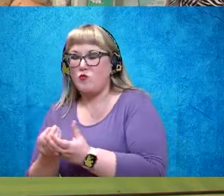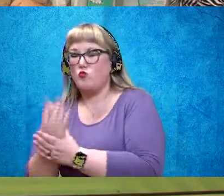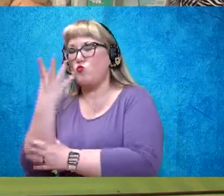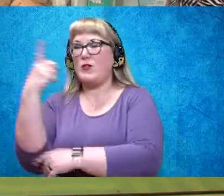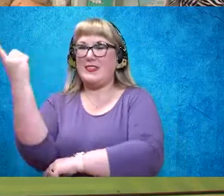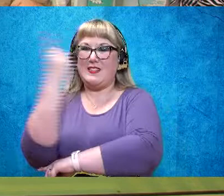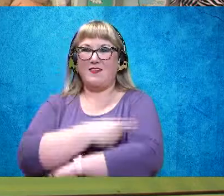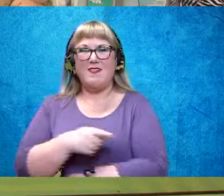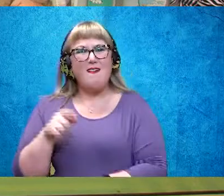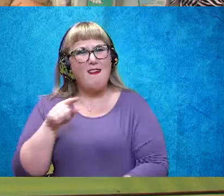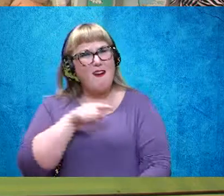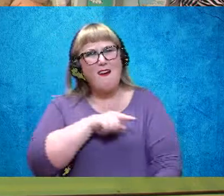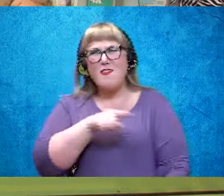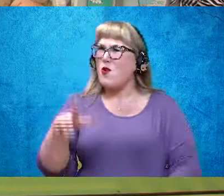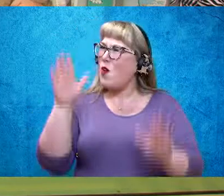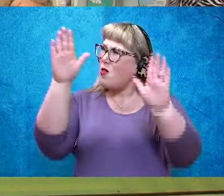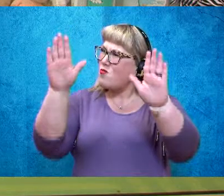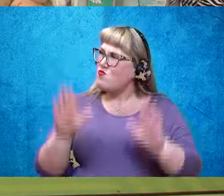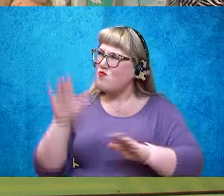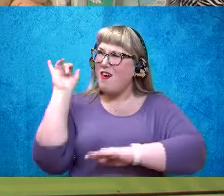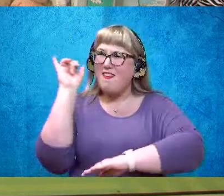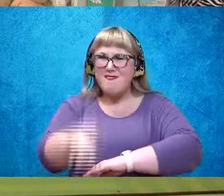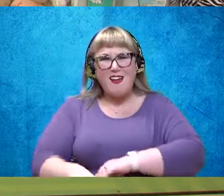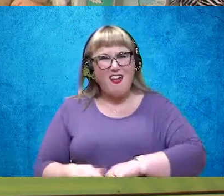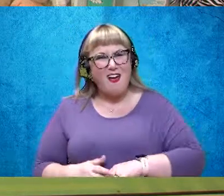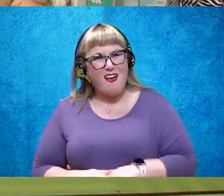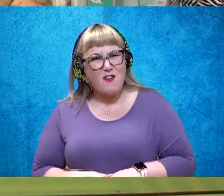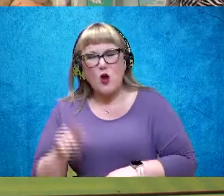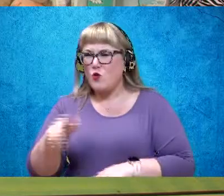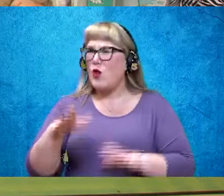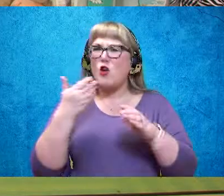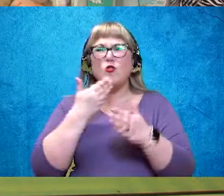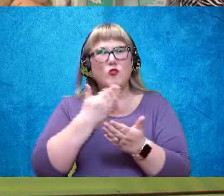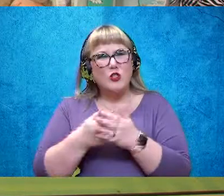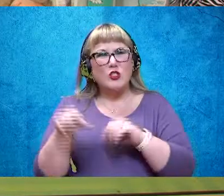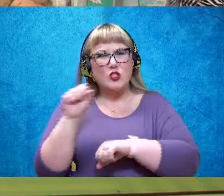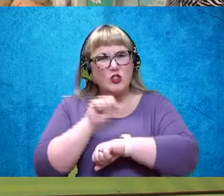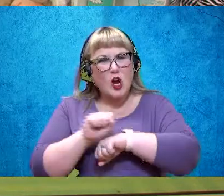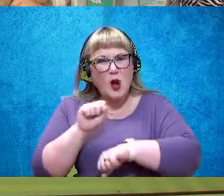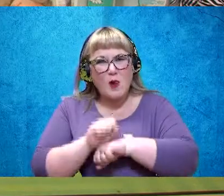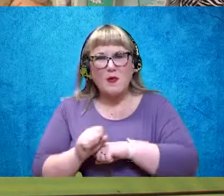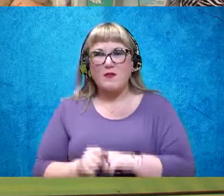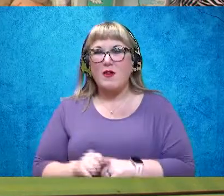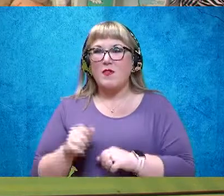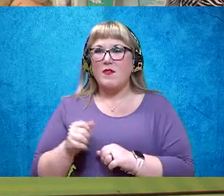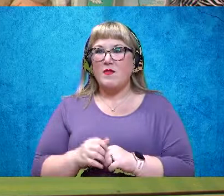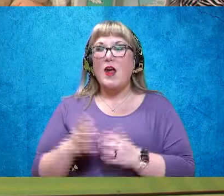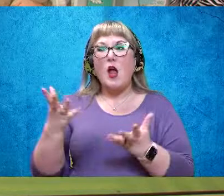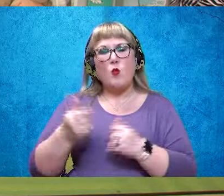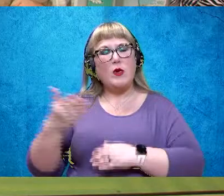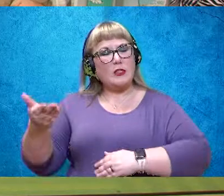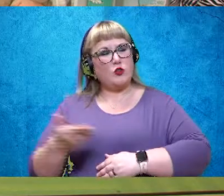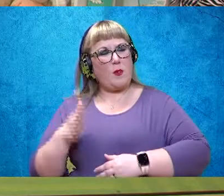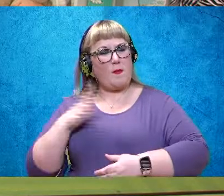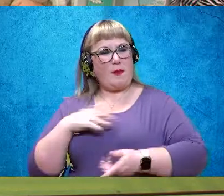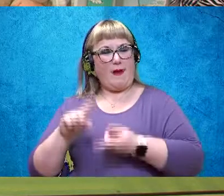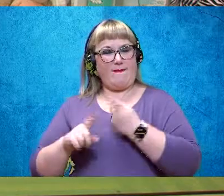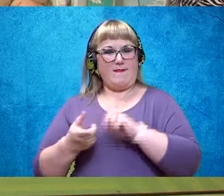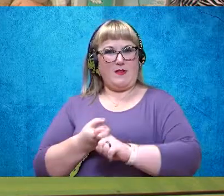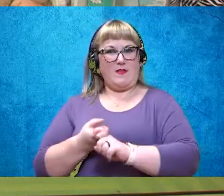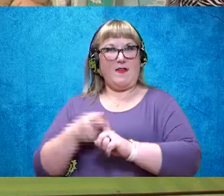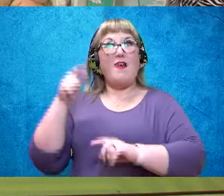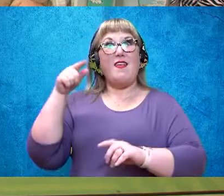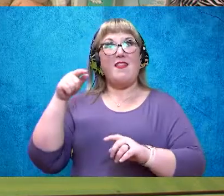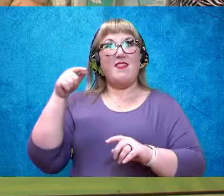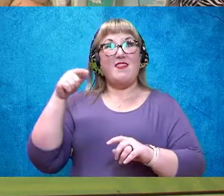Guys, you were great at that. You did a really good job. Now I want to introduce you to one of my little friends, and the season that this